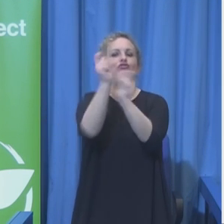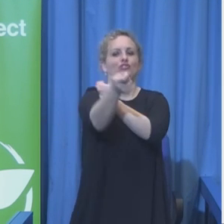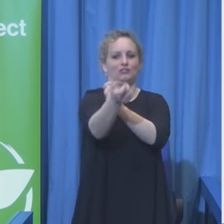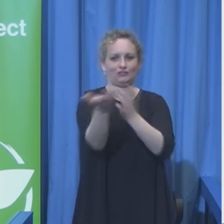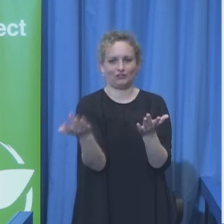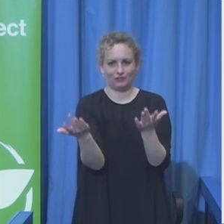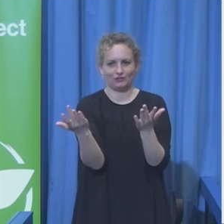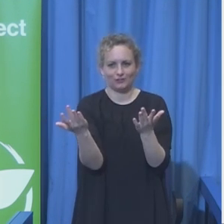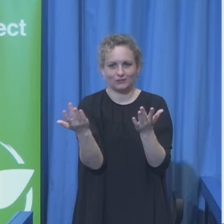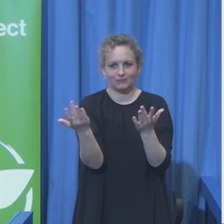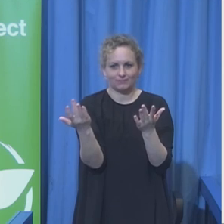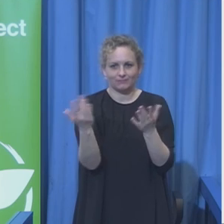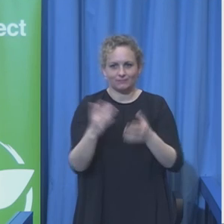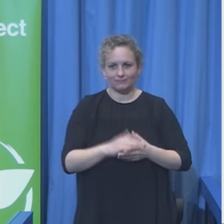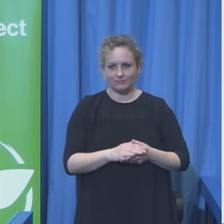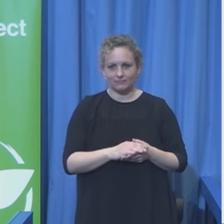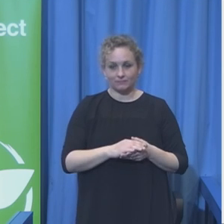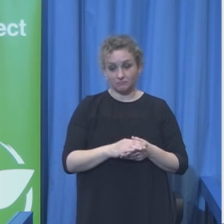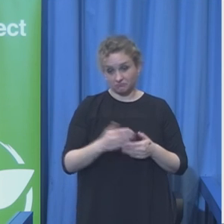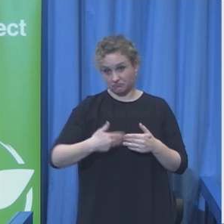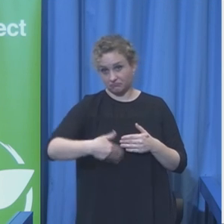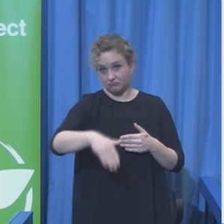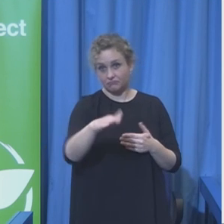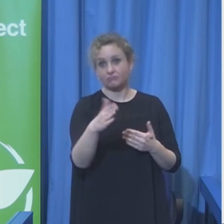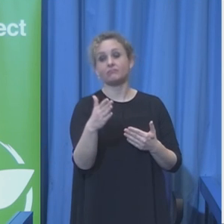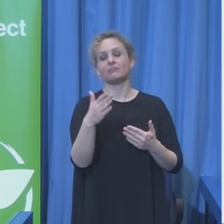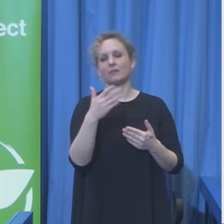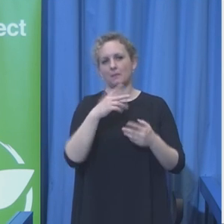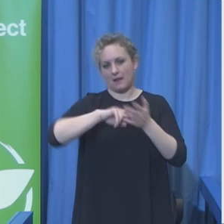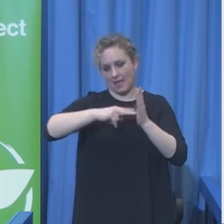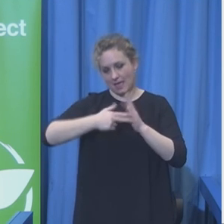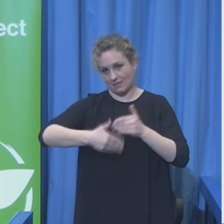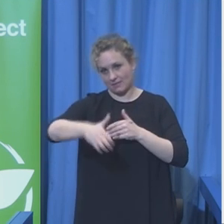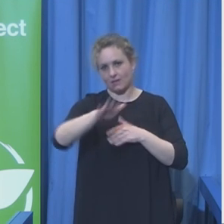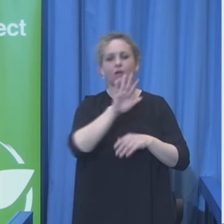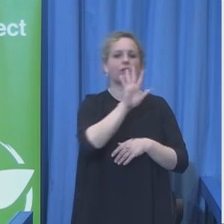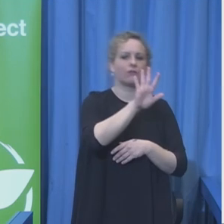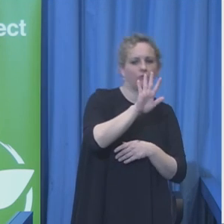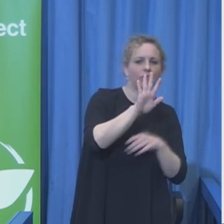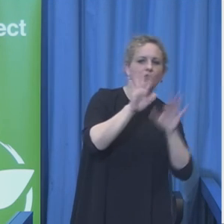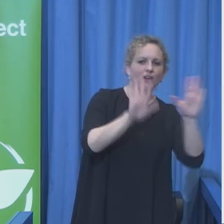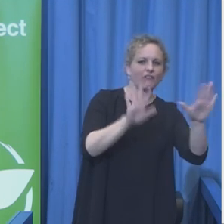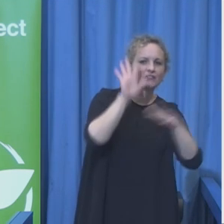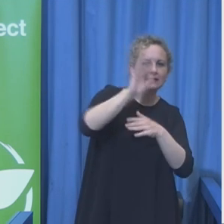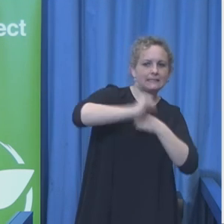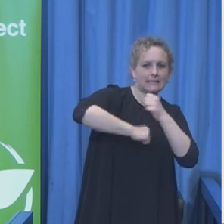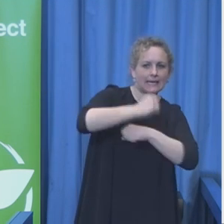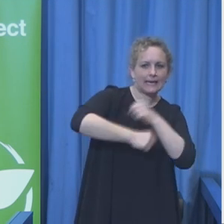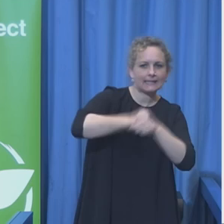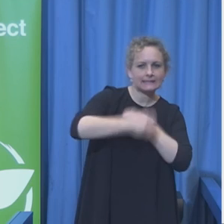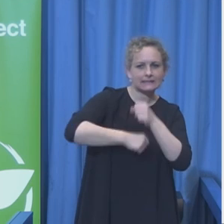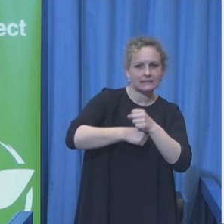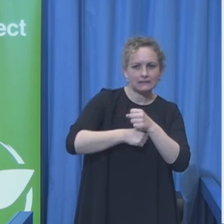we're hoping that if civil society is strong enough to hold government to account,